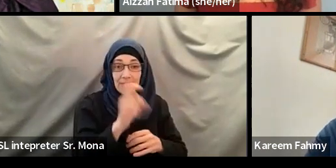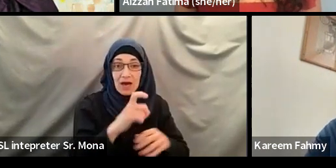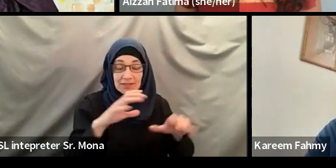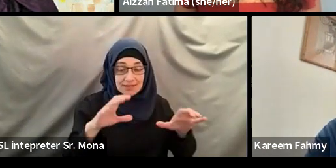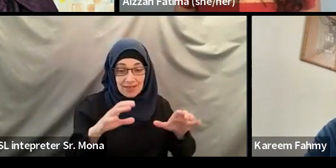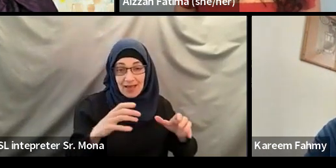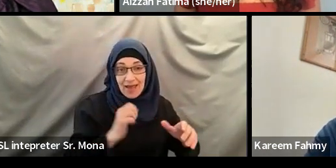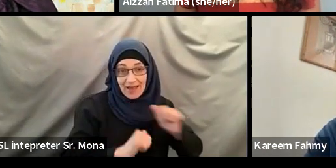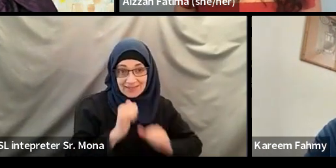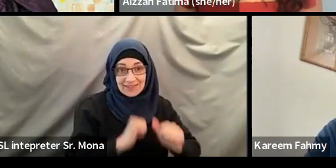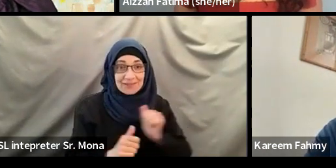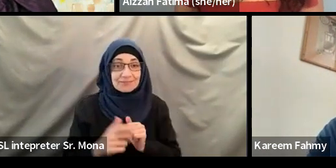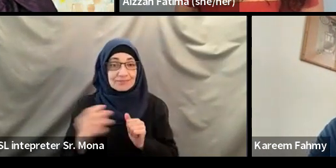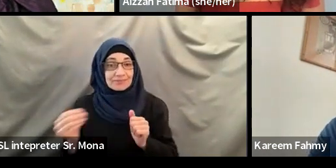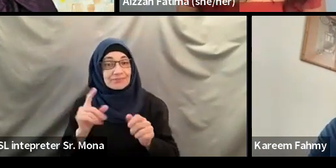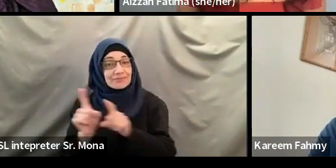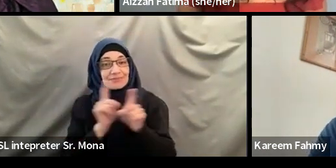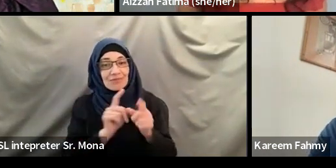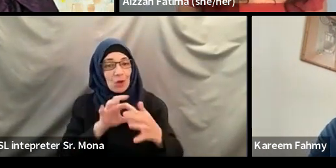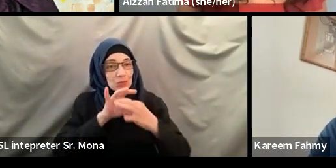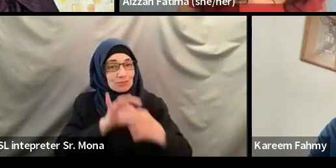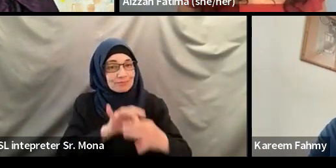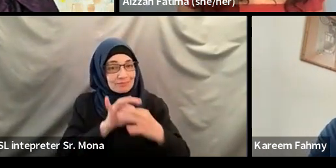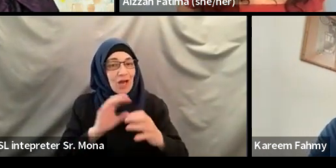organization, Swanasa Central. Thanks for being here.